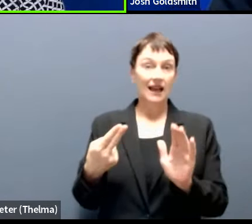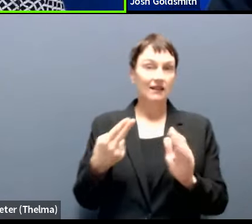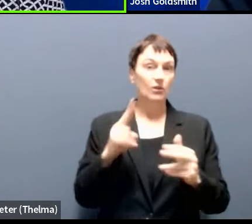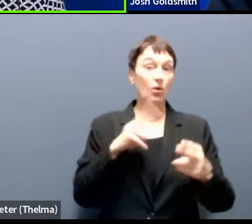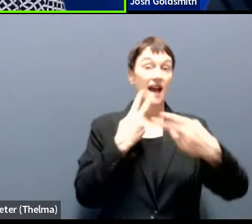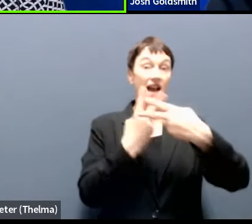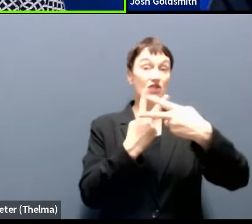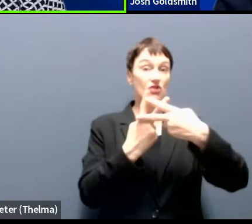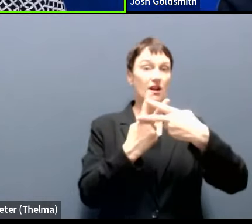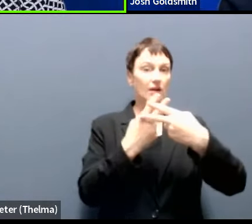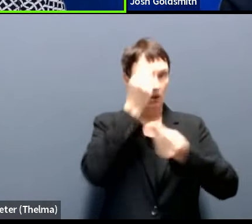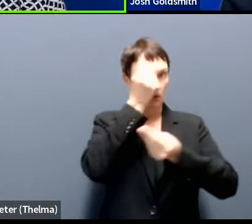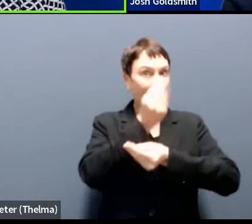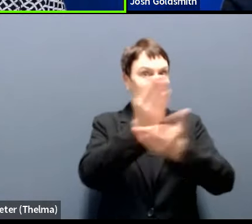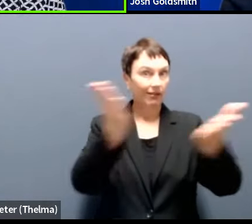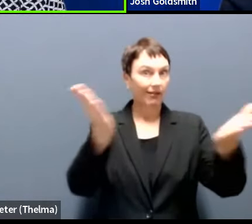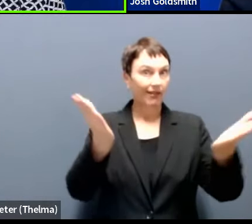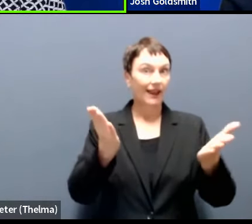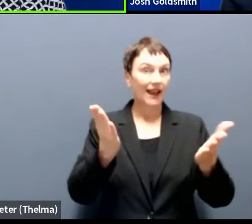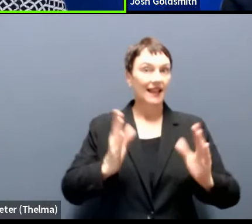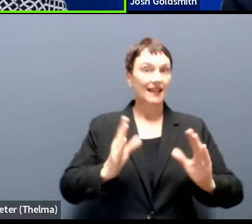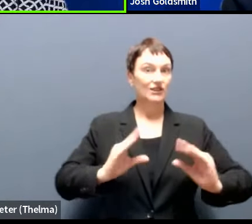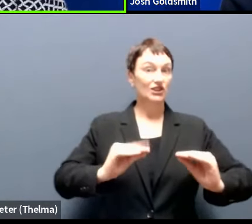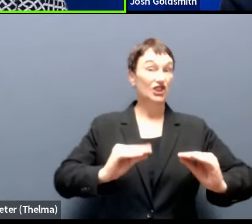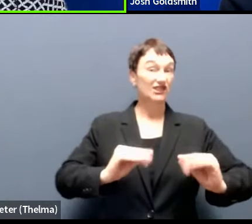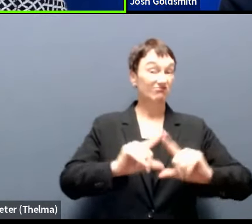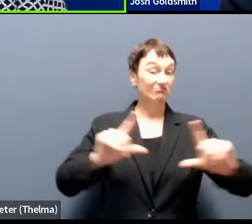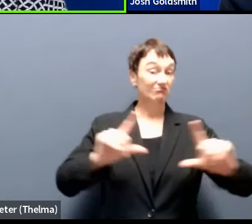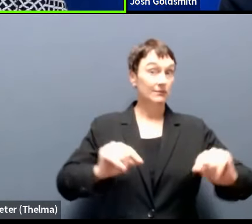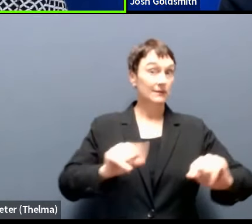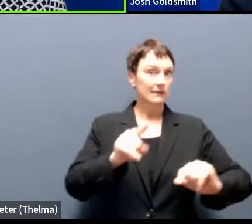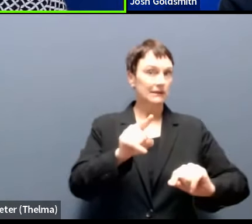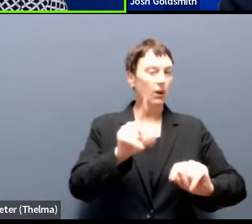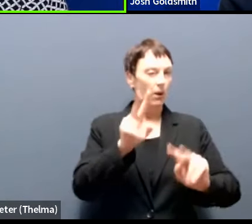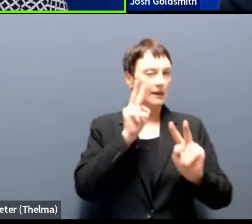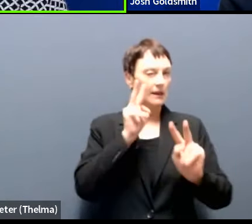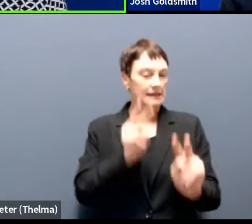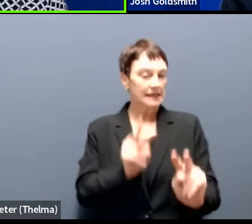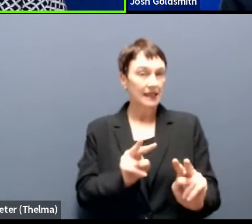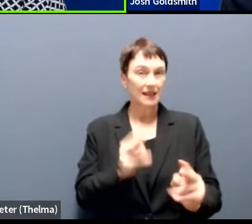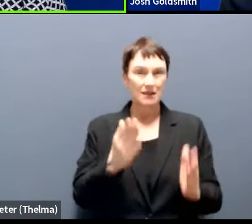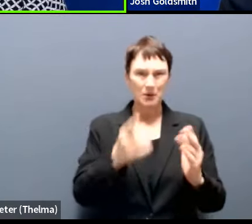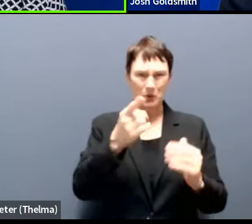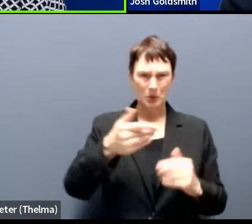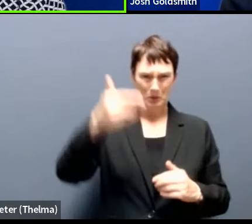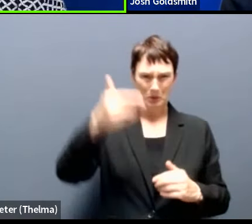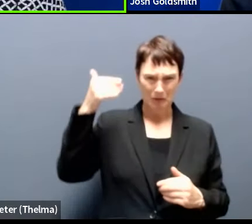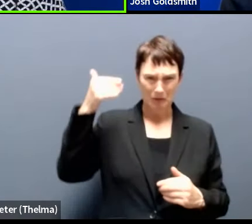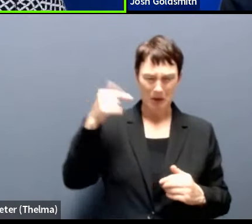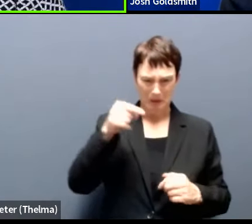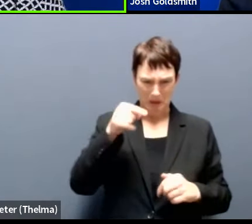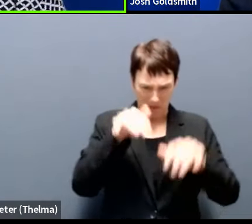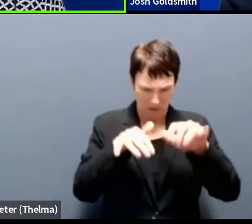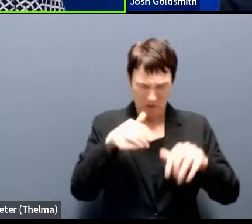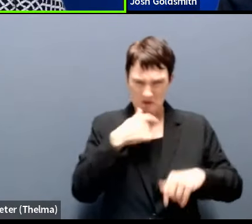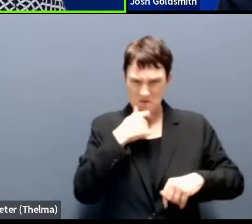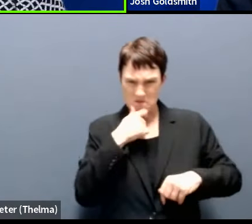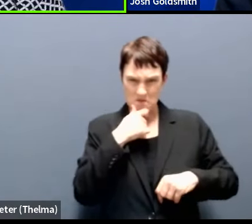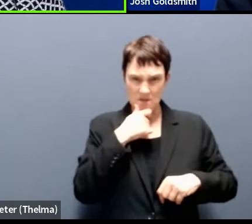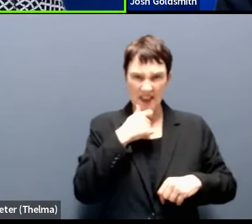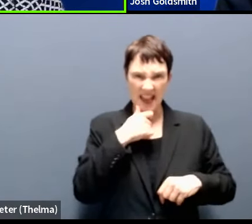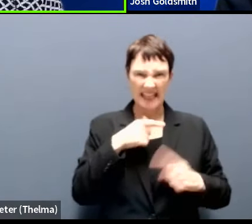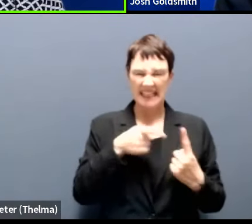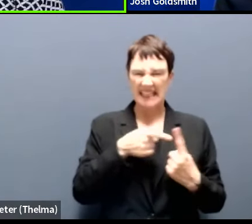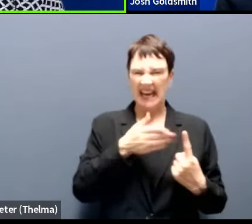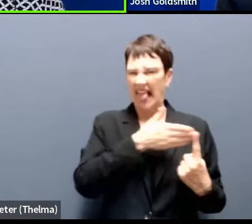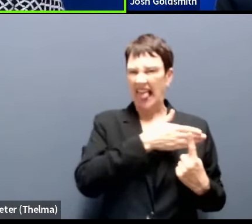there. And if you have already tried generating your badge before once, but you want another one,